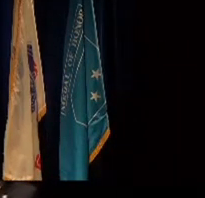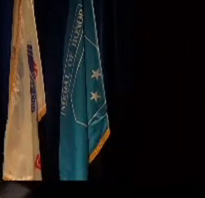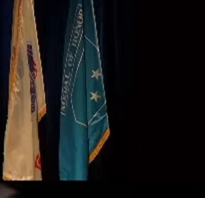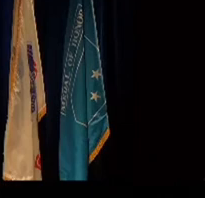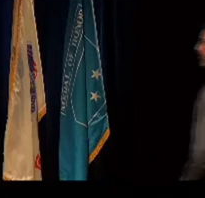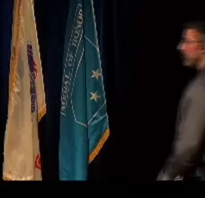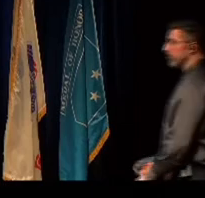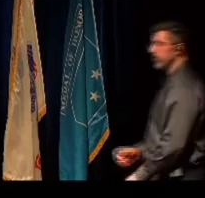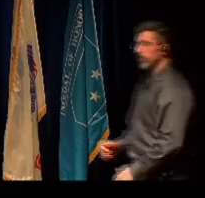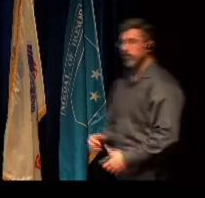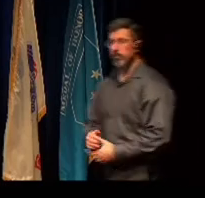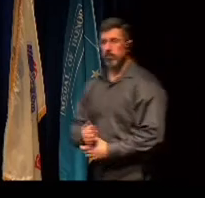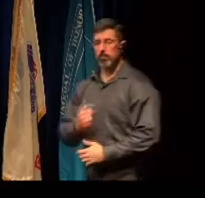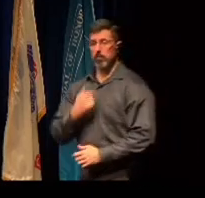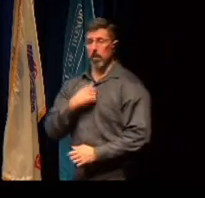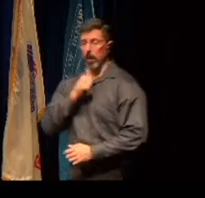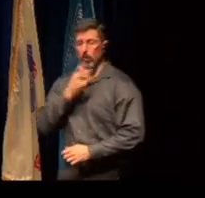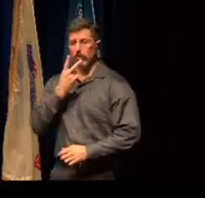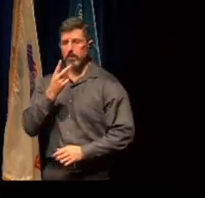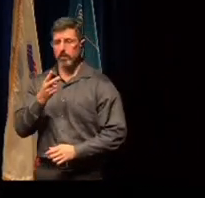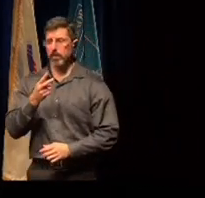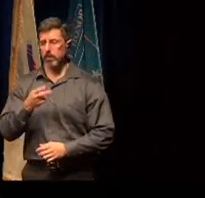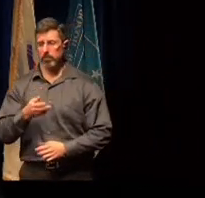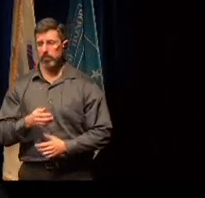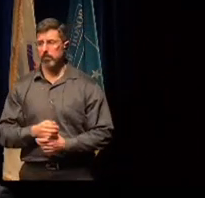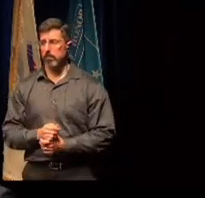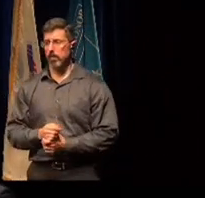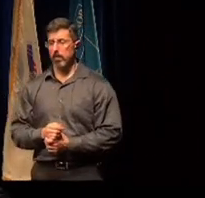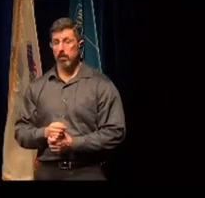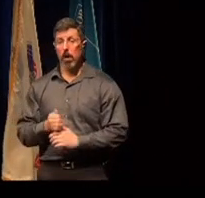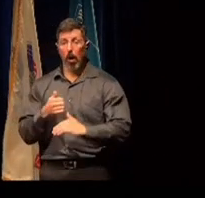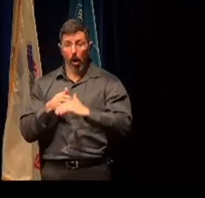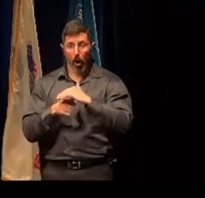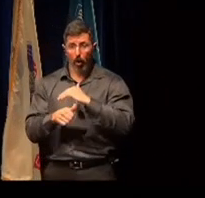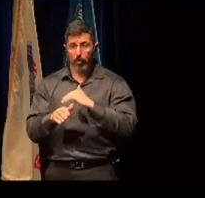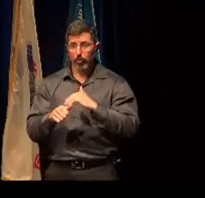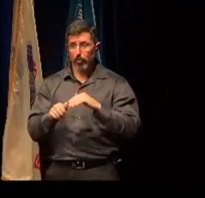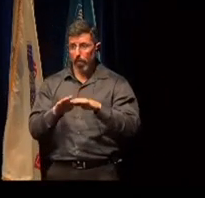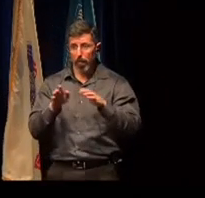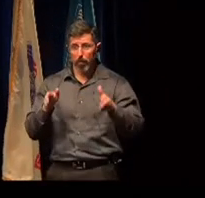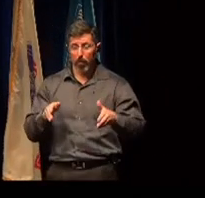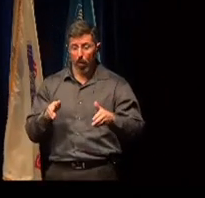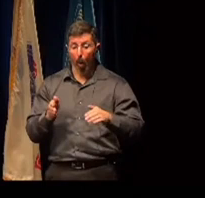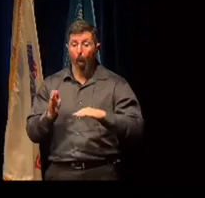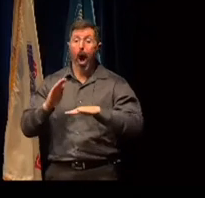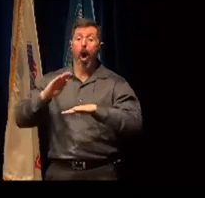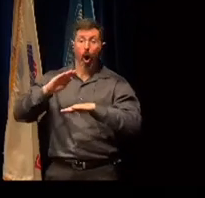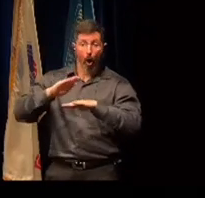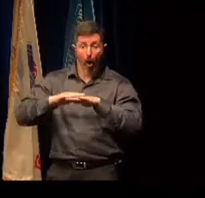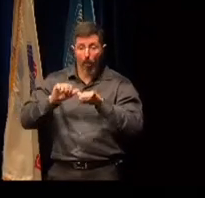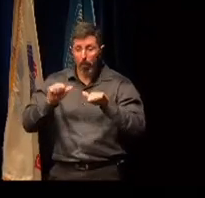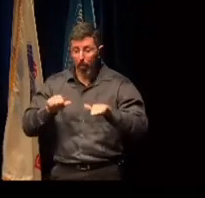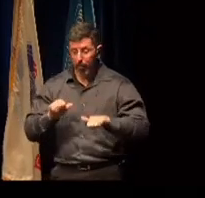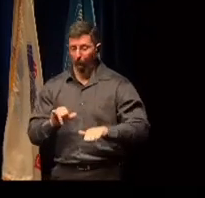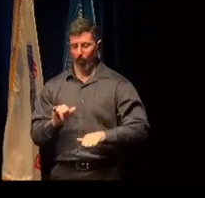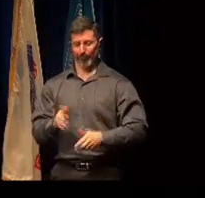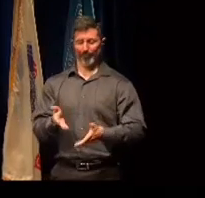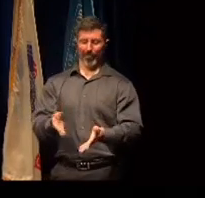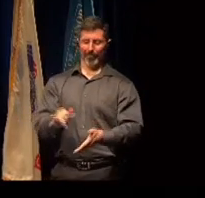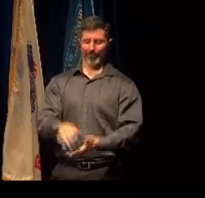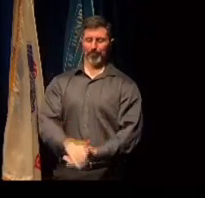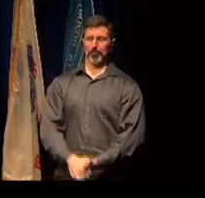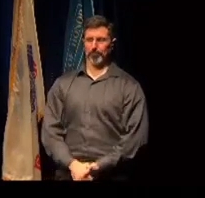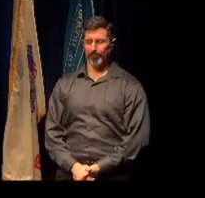I don't see it, Mike. Huh? Under the pulpit? On the, oh, it's on the pulpit. Oh, there it is,